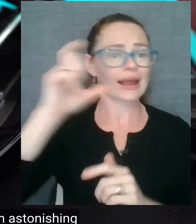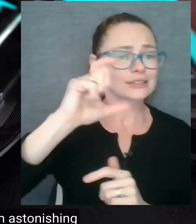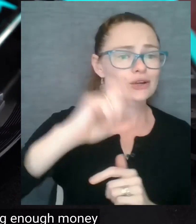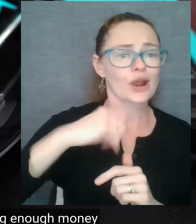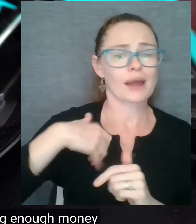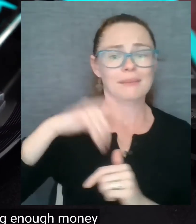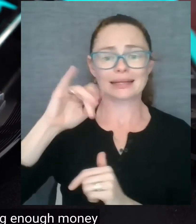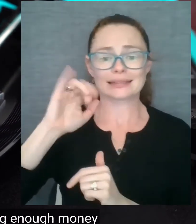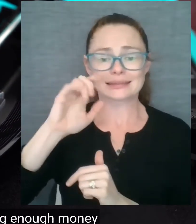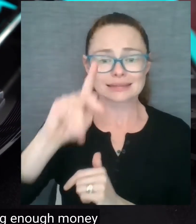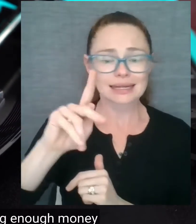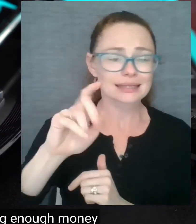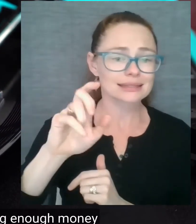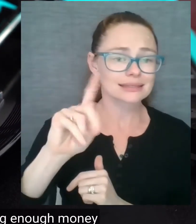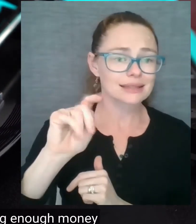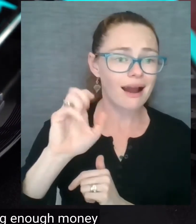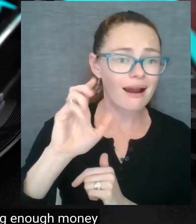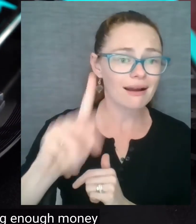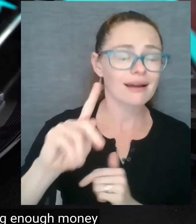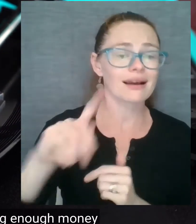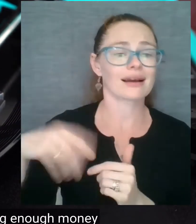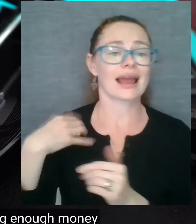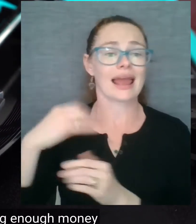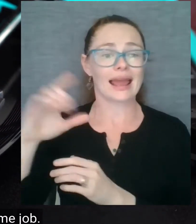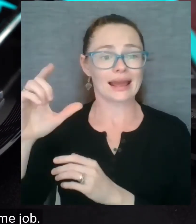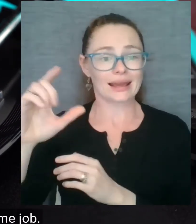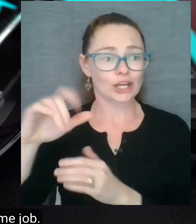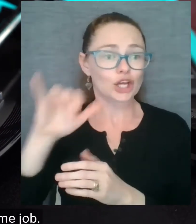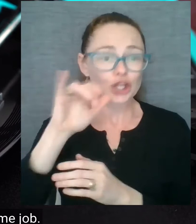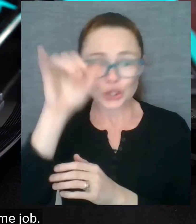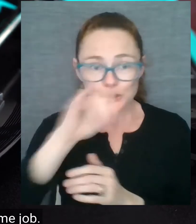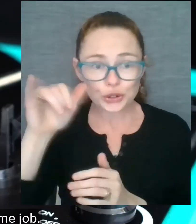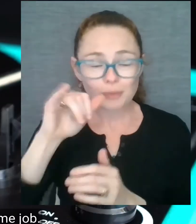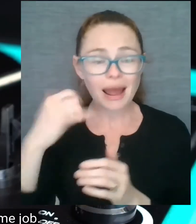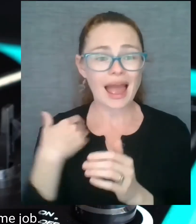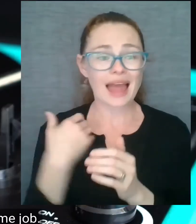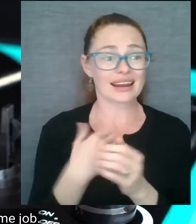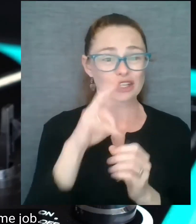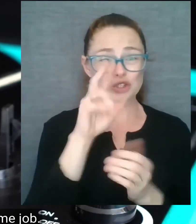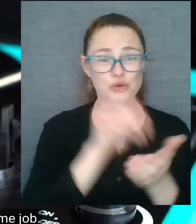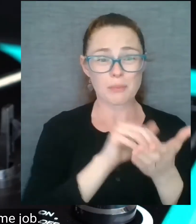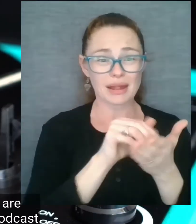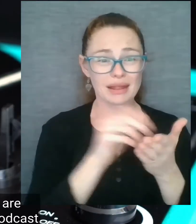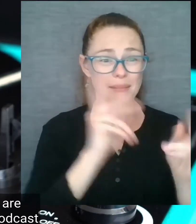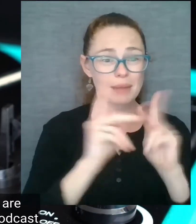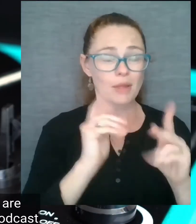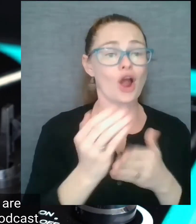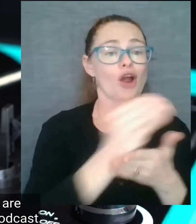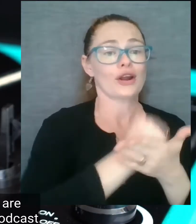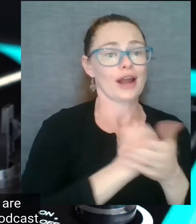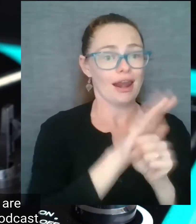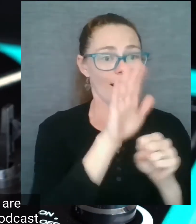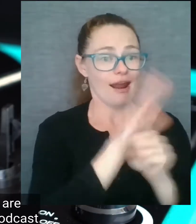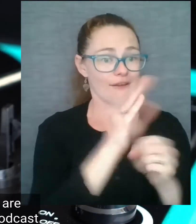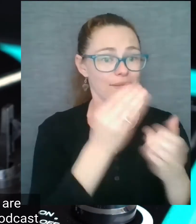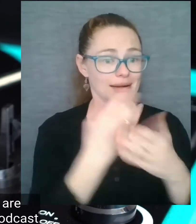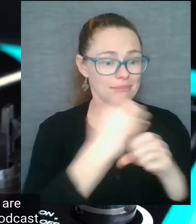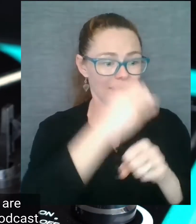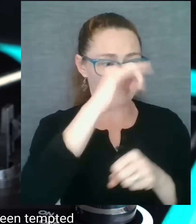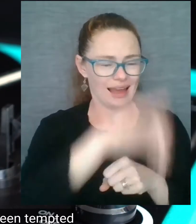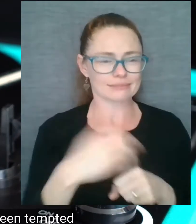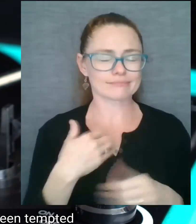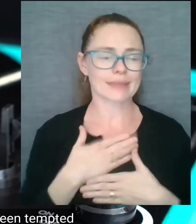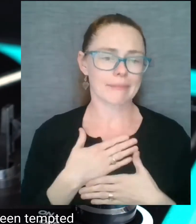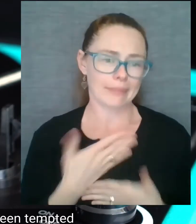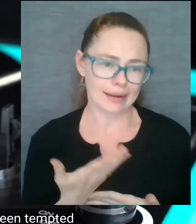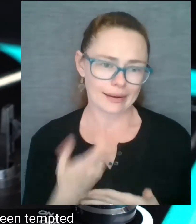An astonishing 2 million of them are earning enough money to make it a full-time job. Admit it, if you are listening to this podcast,